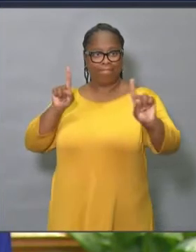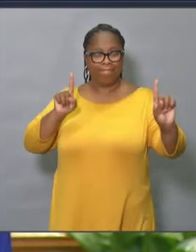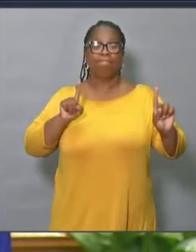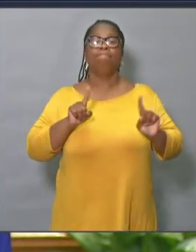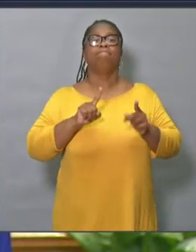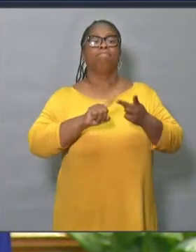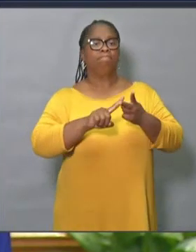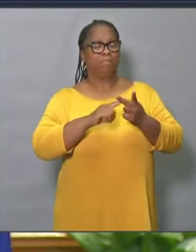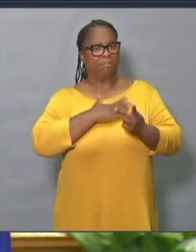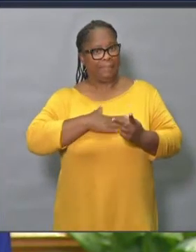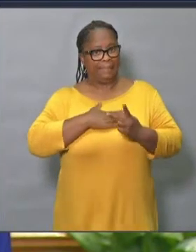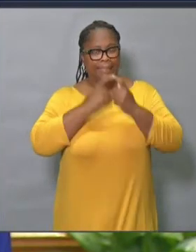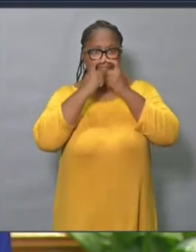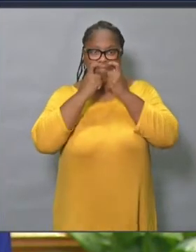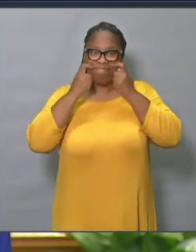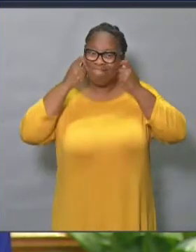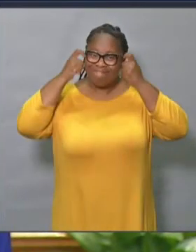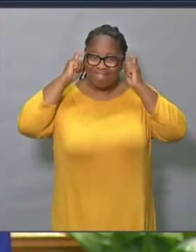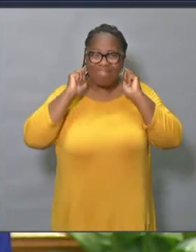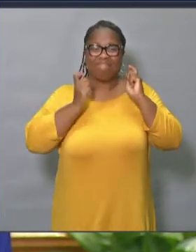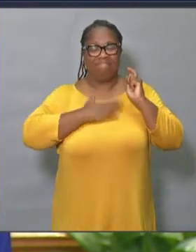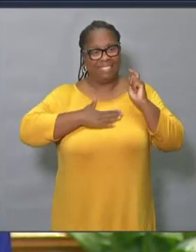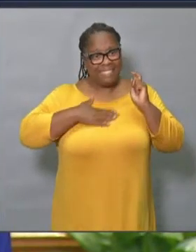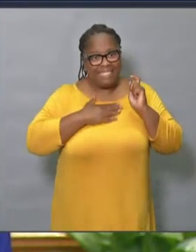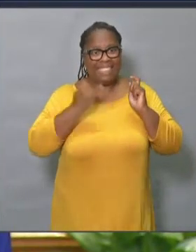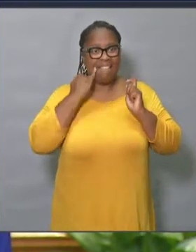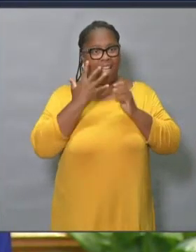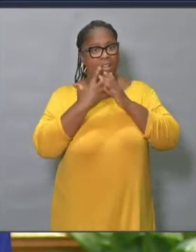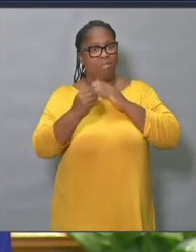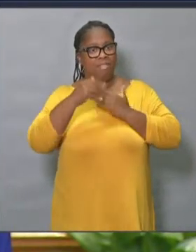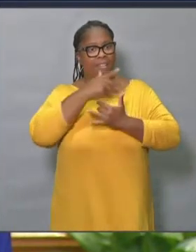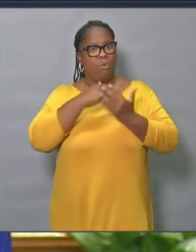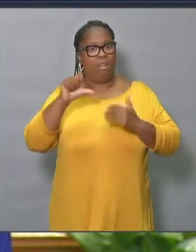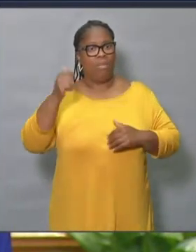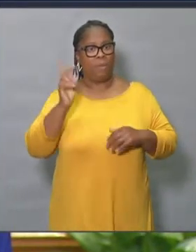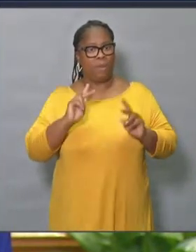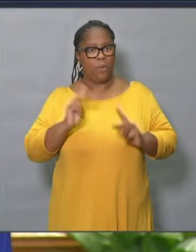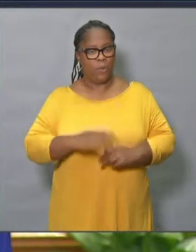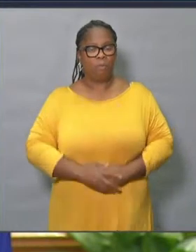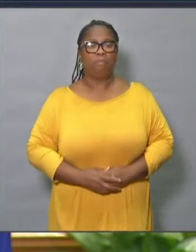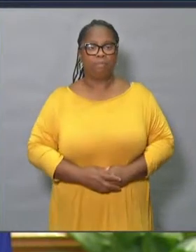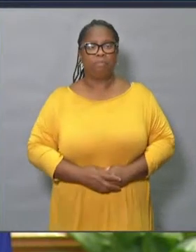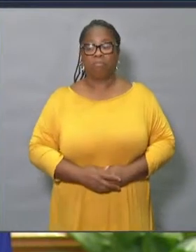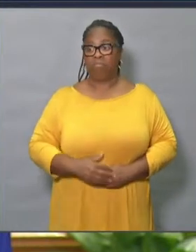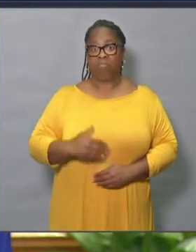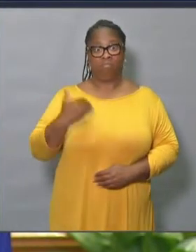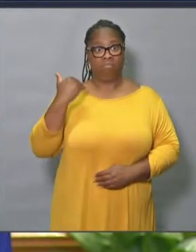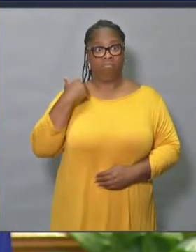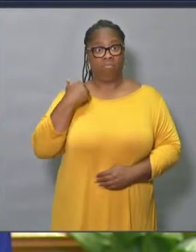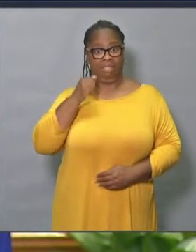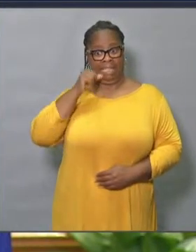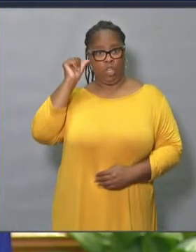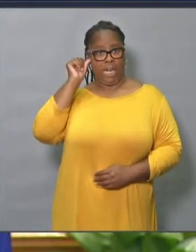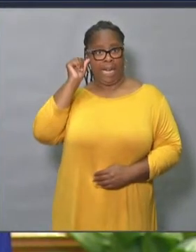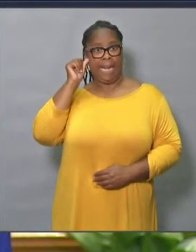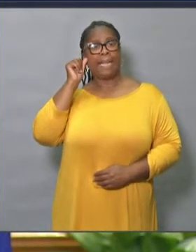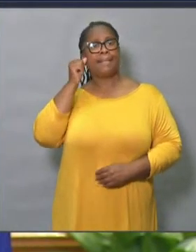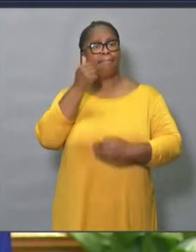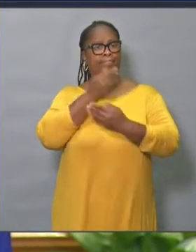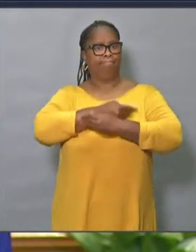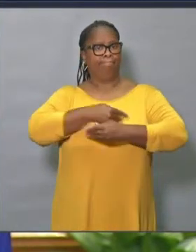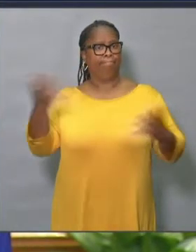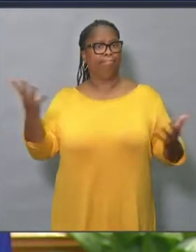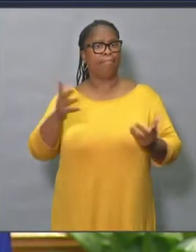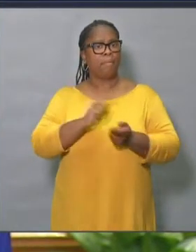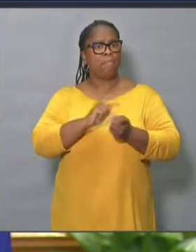other people. And in closing, as we mentioned on Wednesday, we issued a modified health officer order yesterday